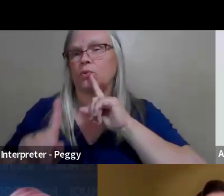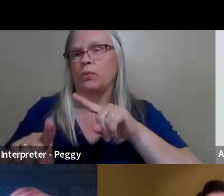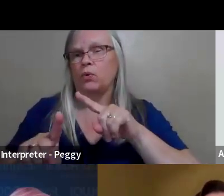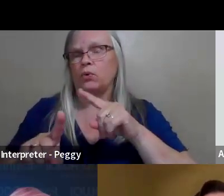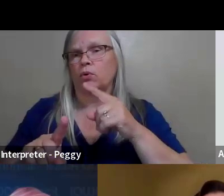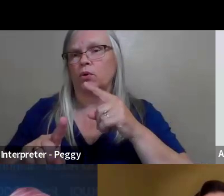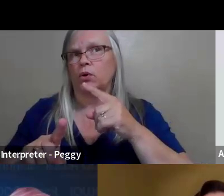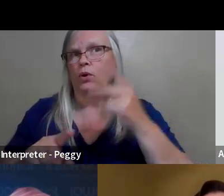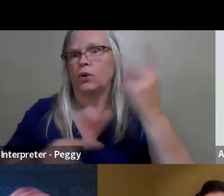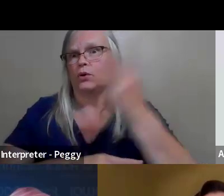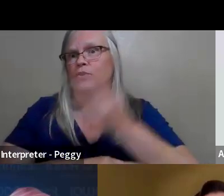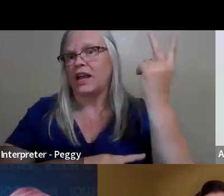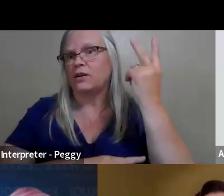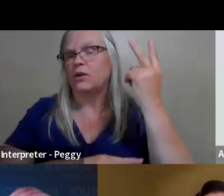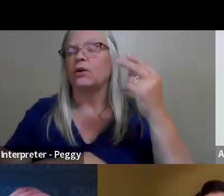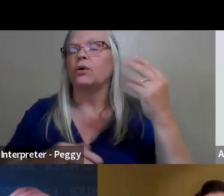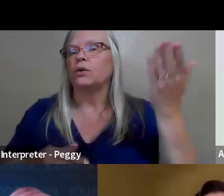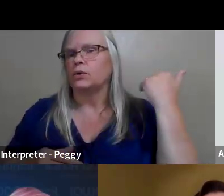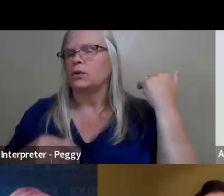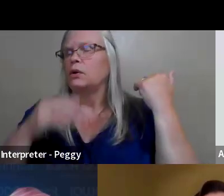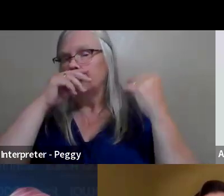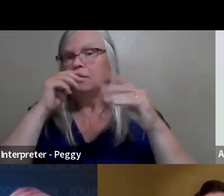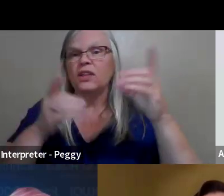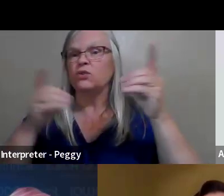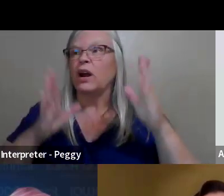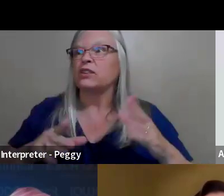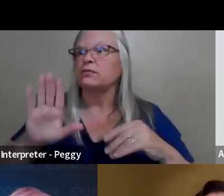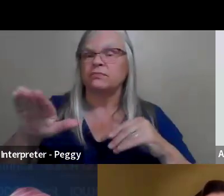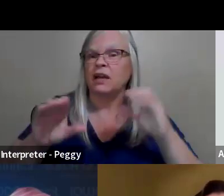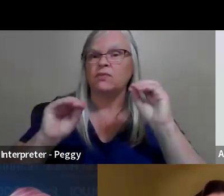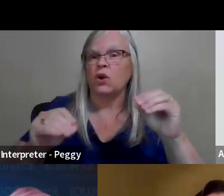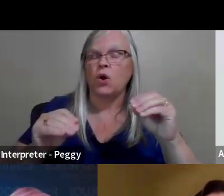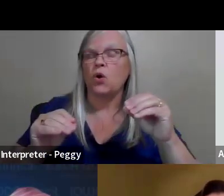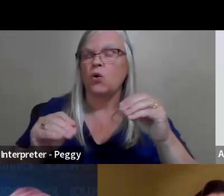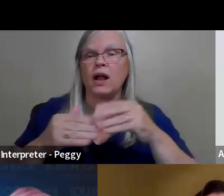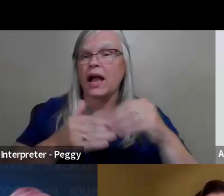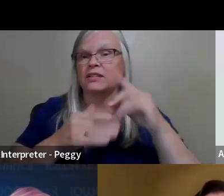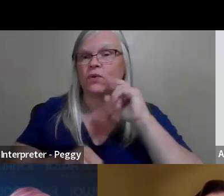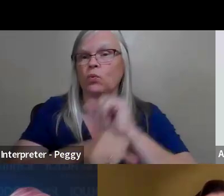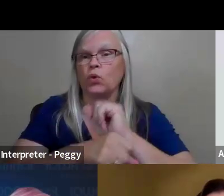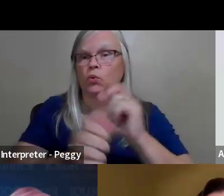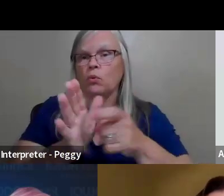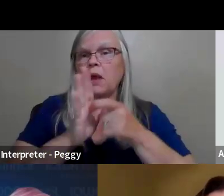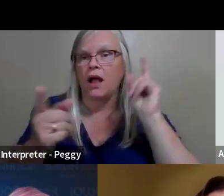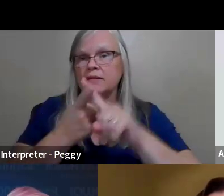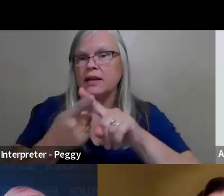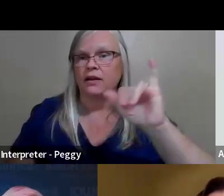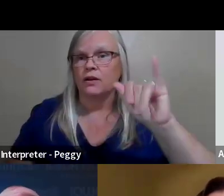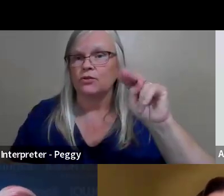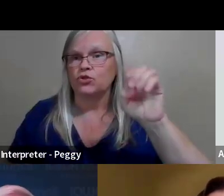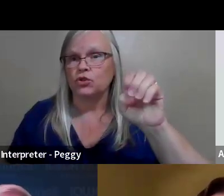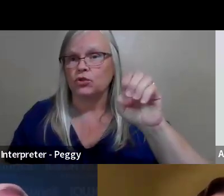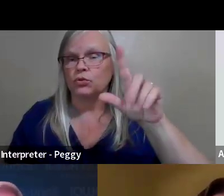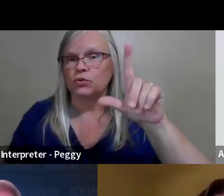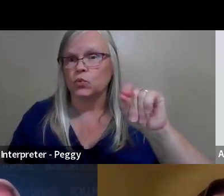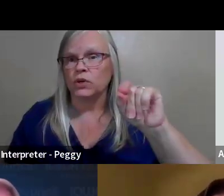that CMS told their director that they don't expect to have guidance on work requirements until June of